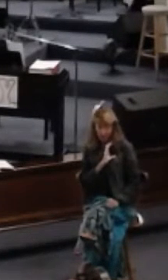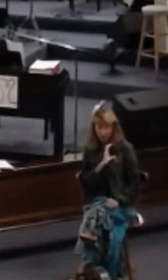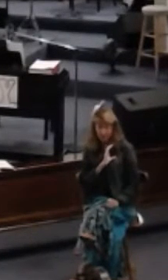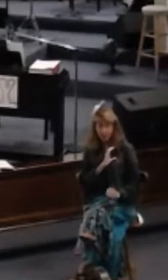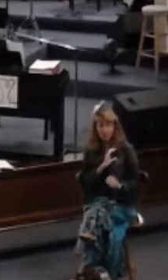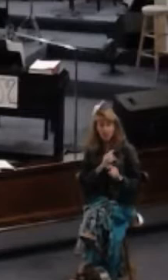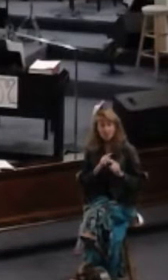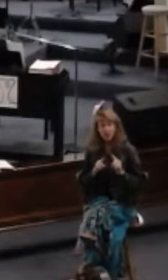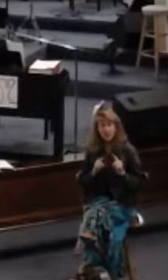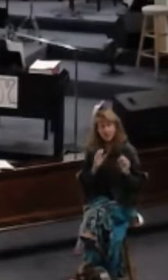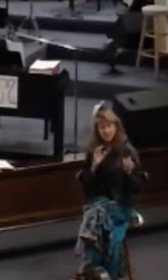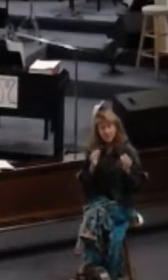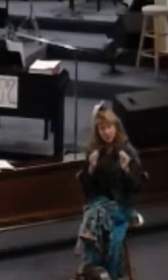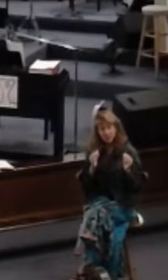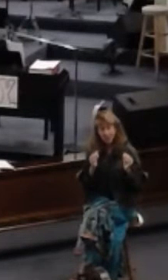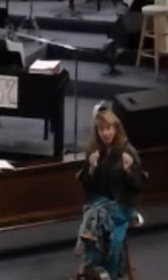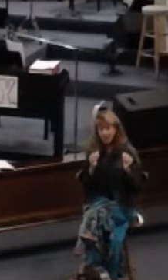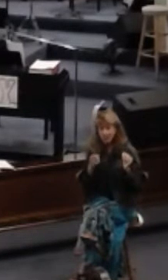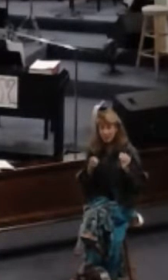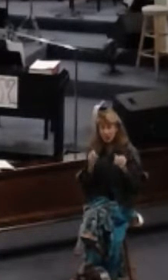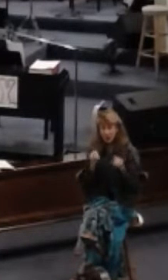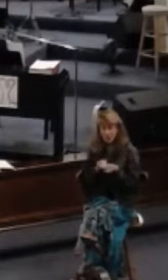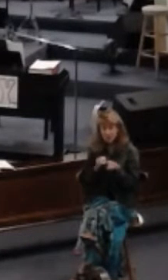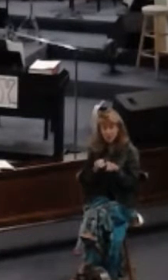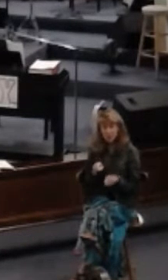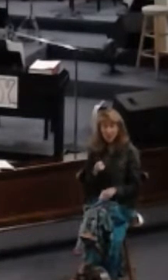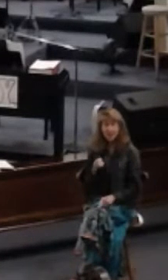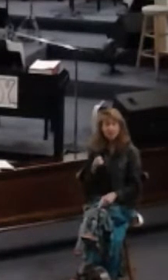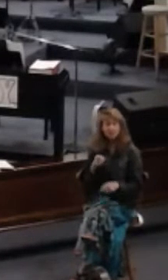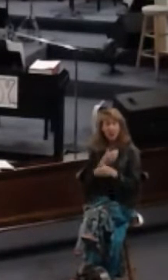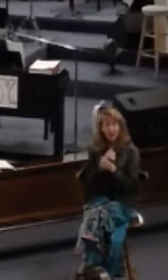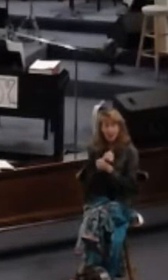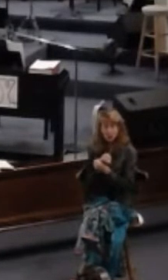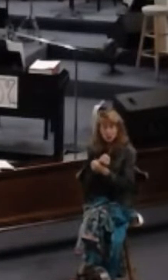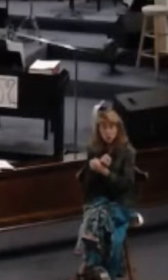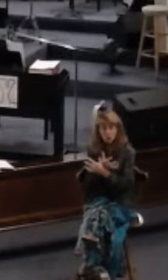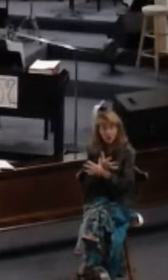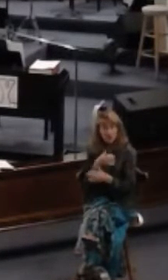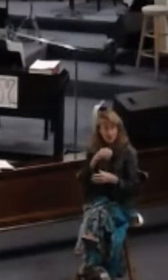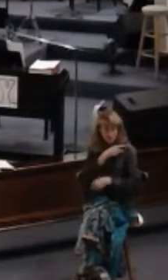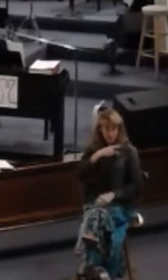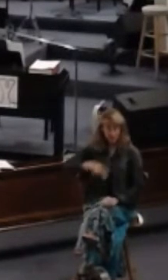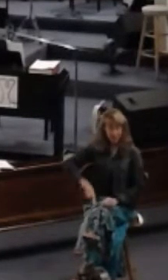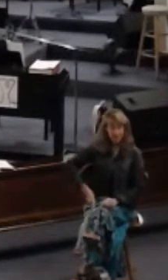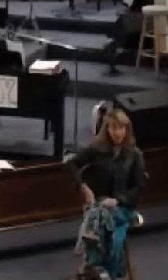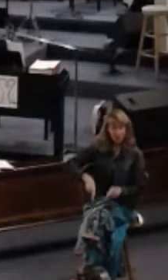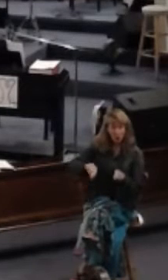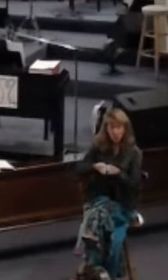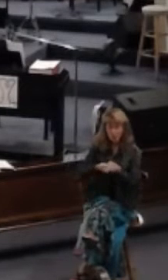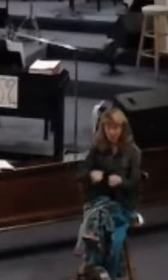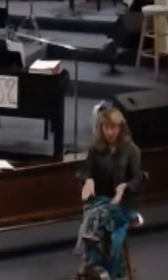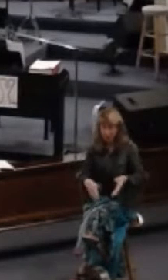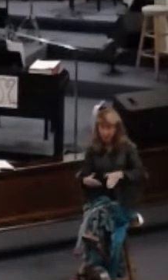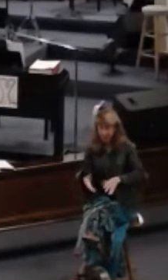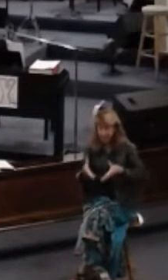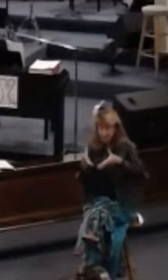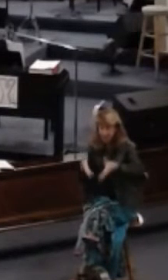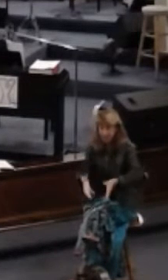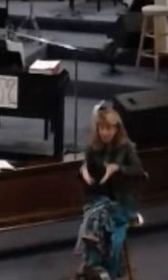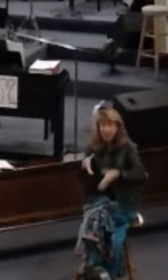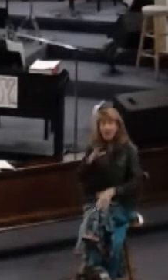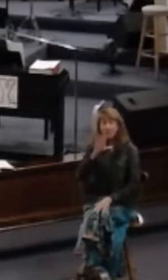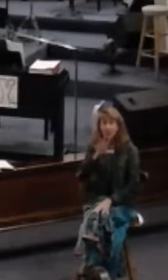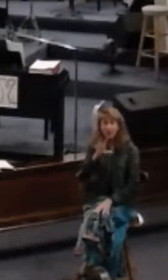yet, because it seems that there was a German prince that had died not long before this, and in his will, he had left more than